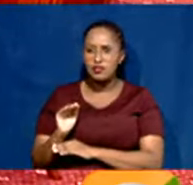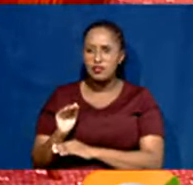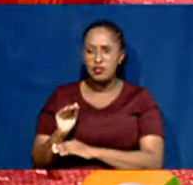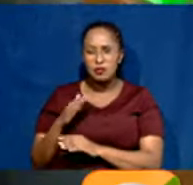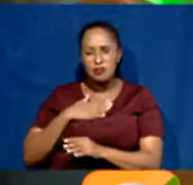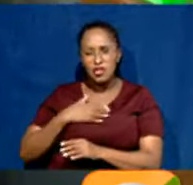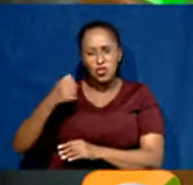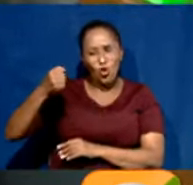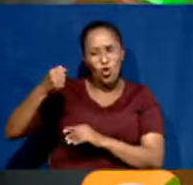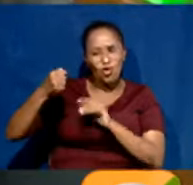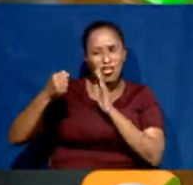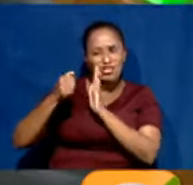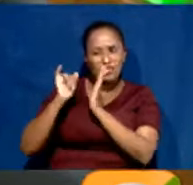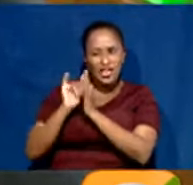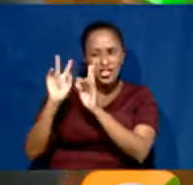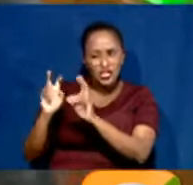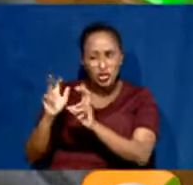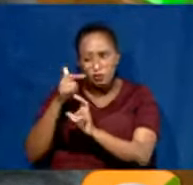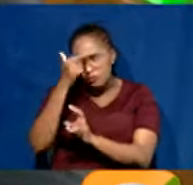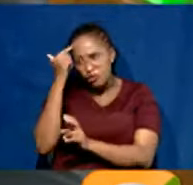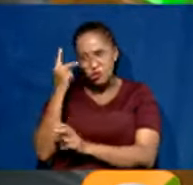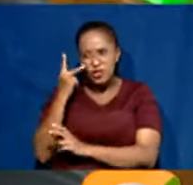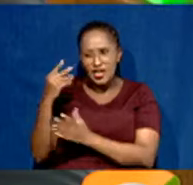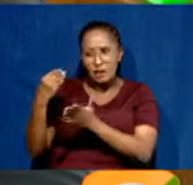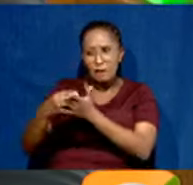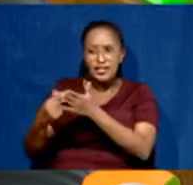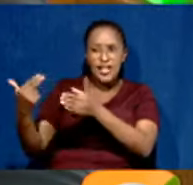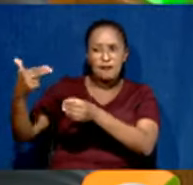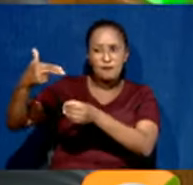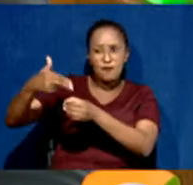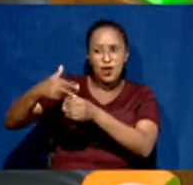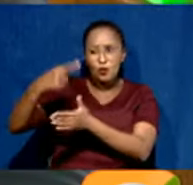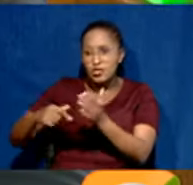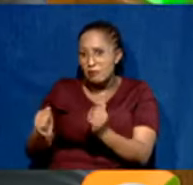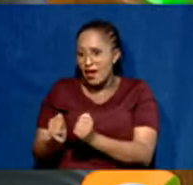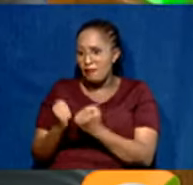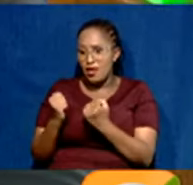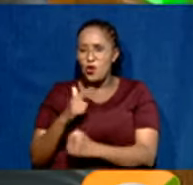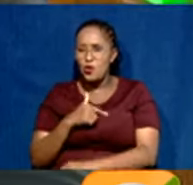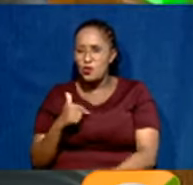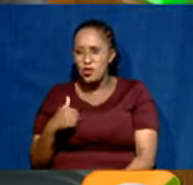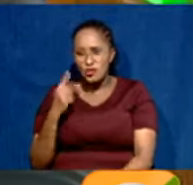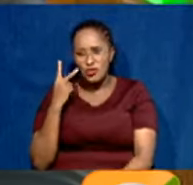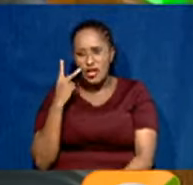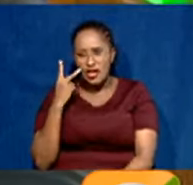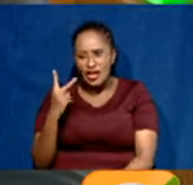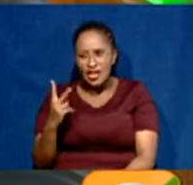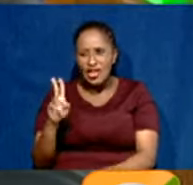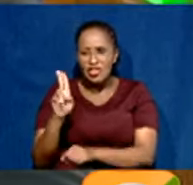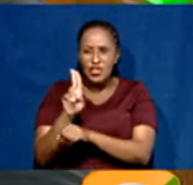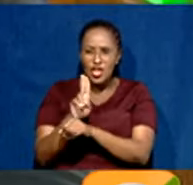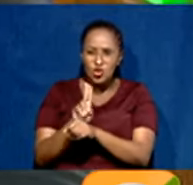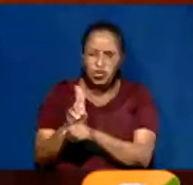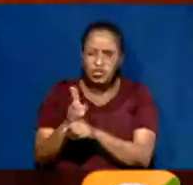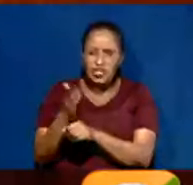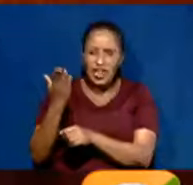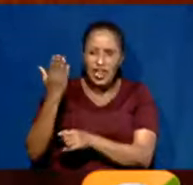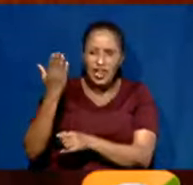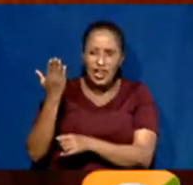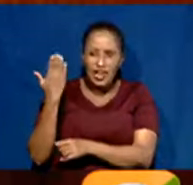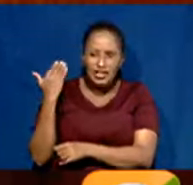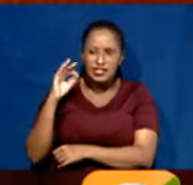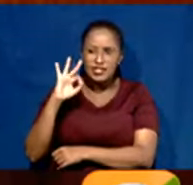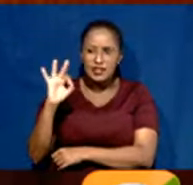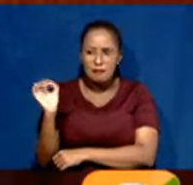to that thought a bit, because if you look at the prices of fuel, what has happened is that we are looking at consumption. If I look at the last data, the last